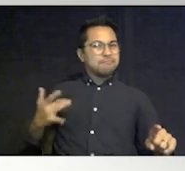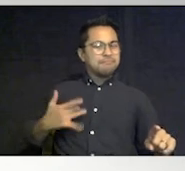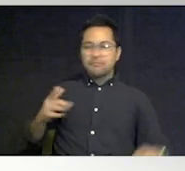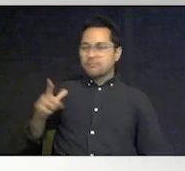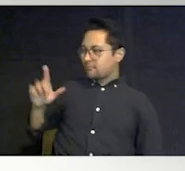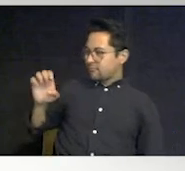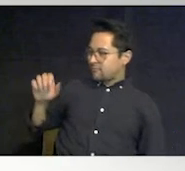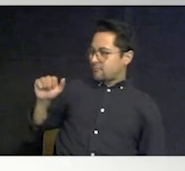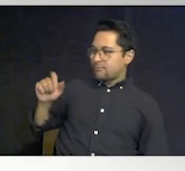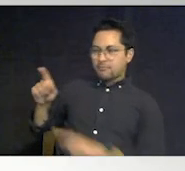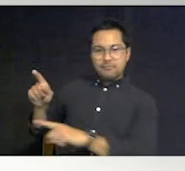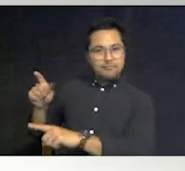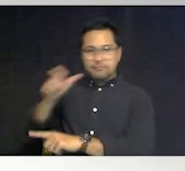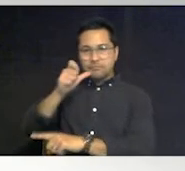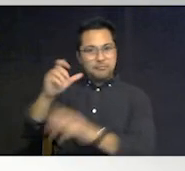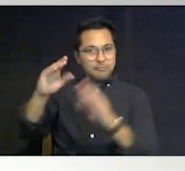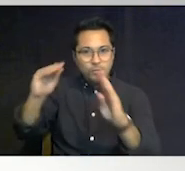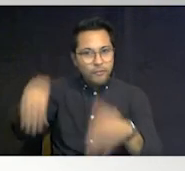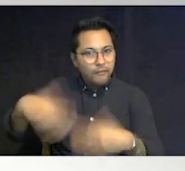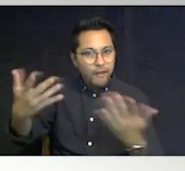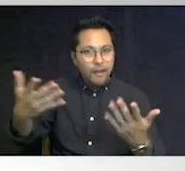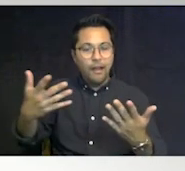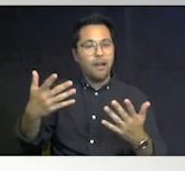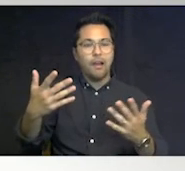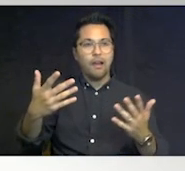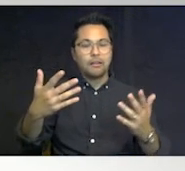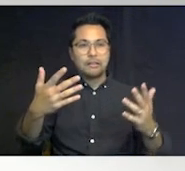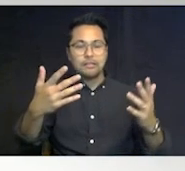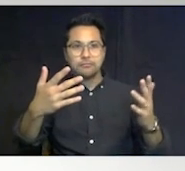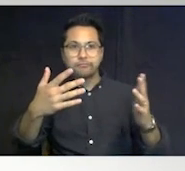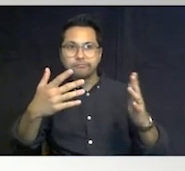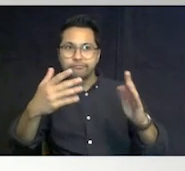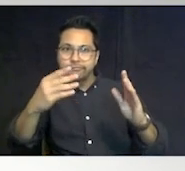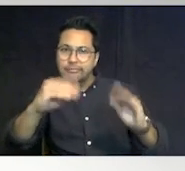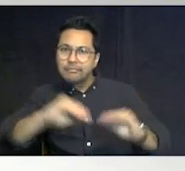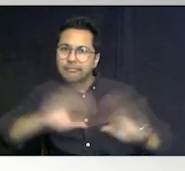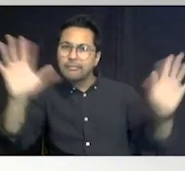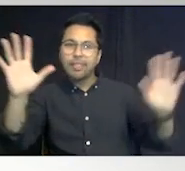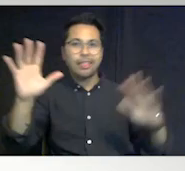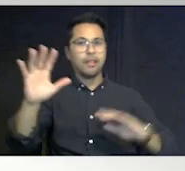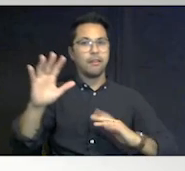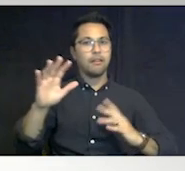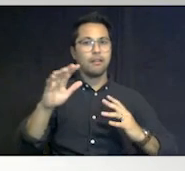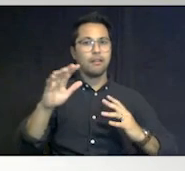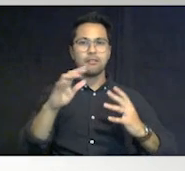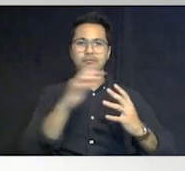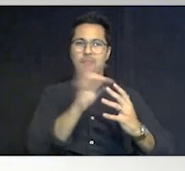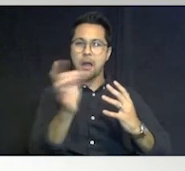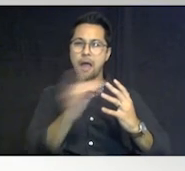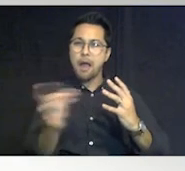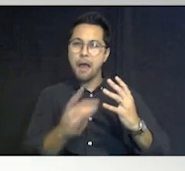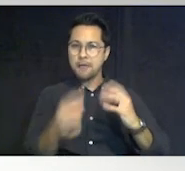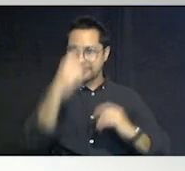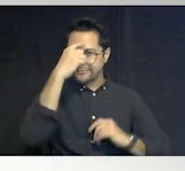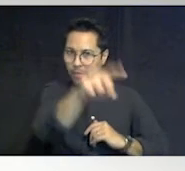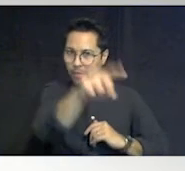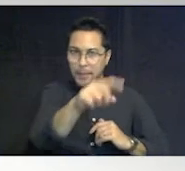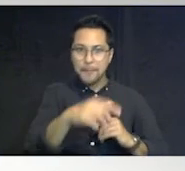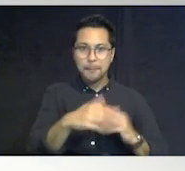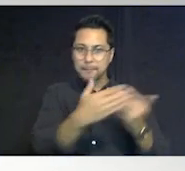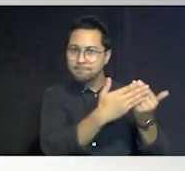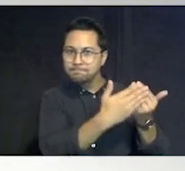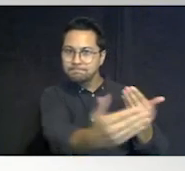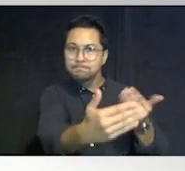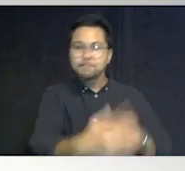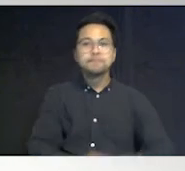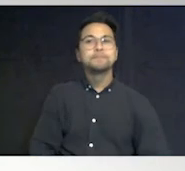not providing, the principal is not providing clear understanding of what options they have to move forward,